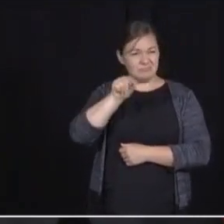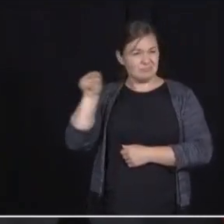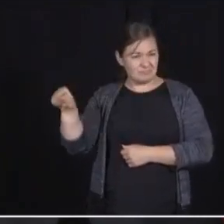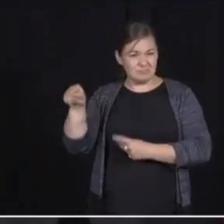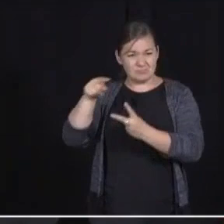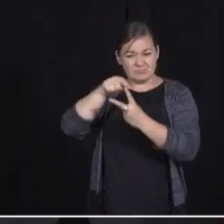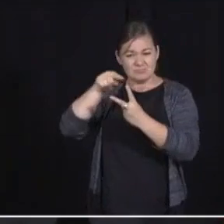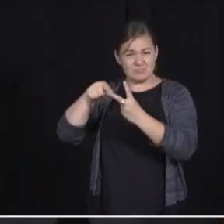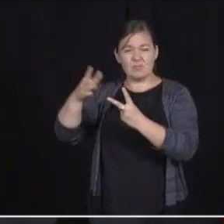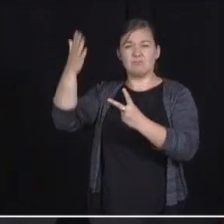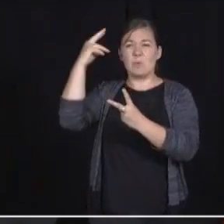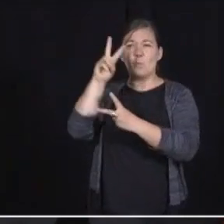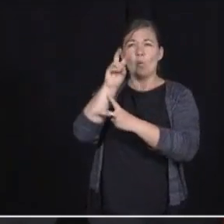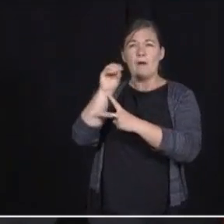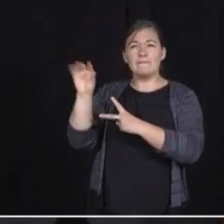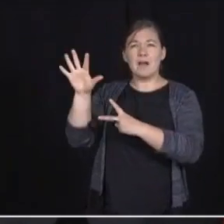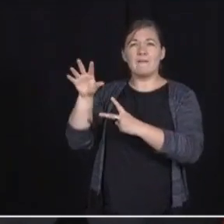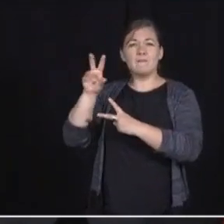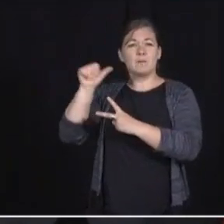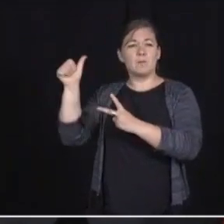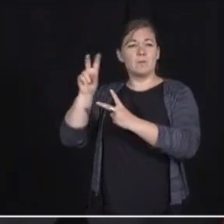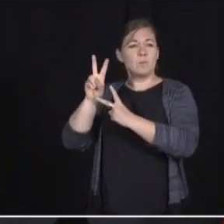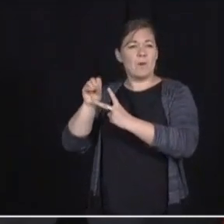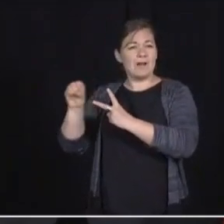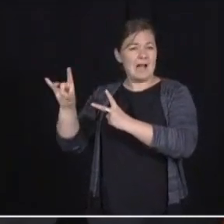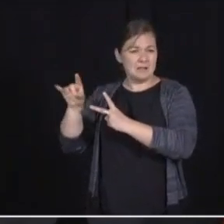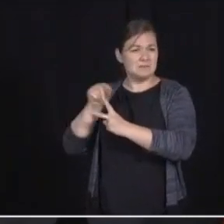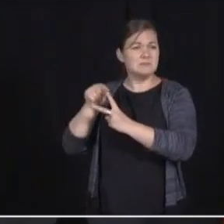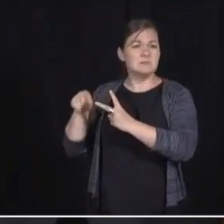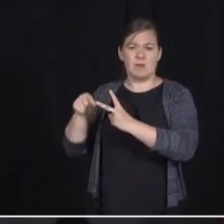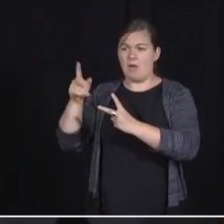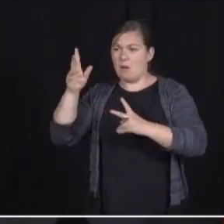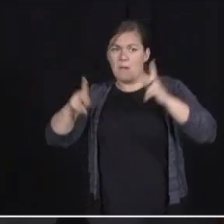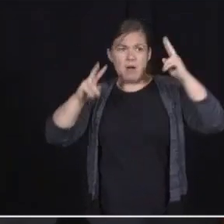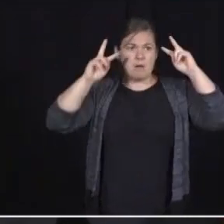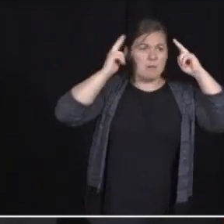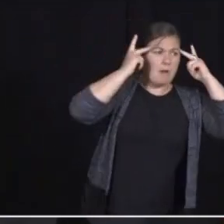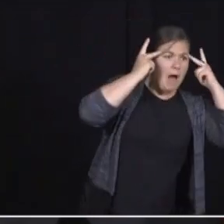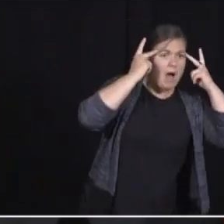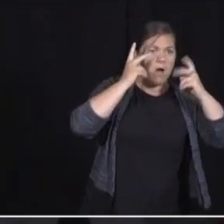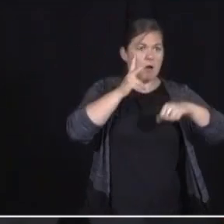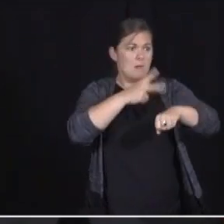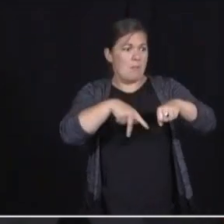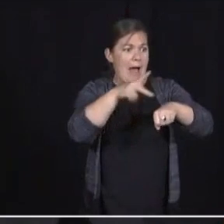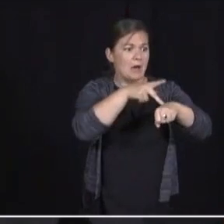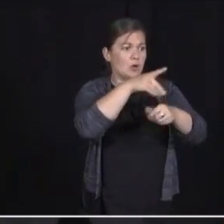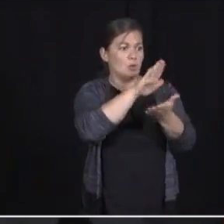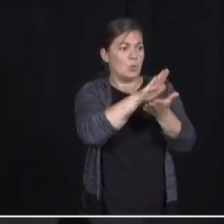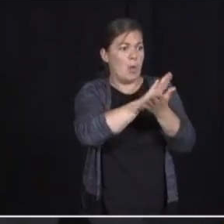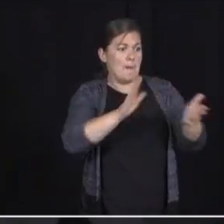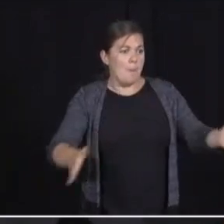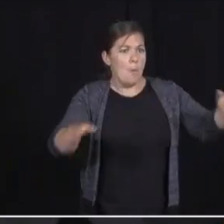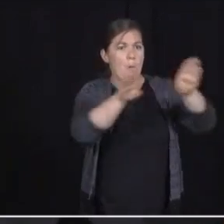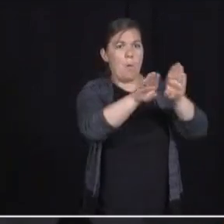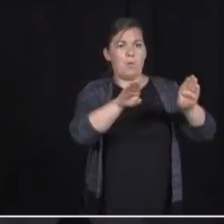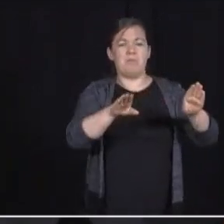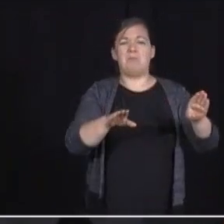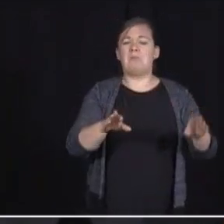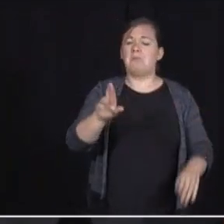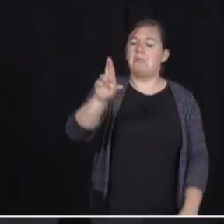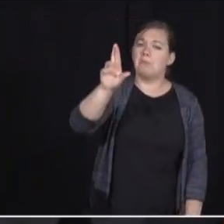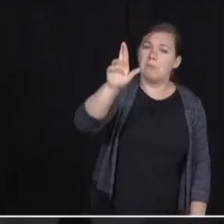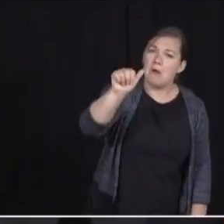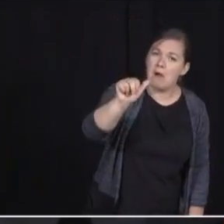and school principals wanted to close schools. Almost never will this be required.